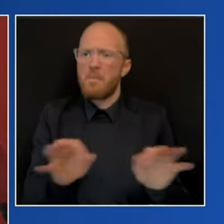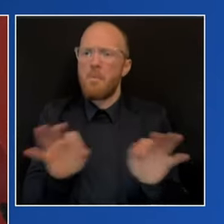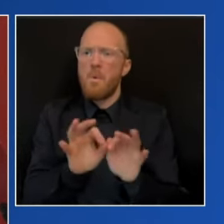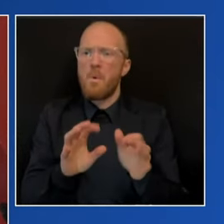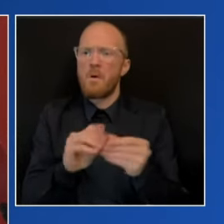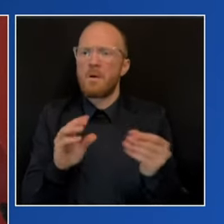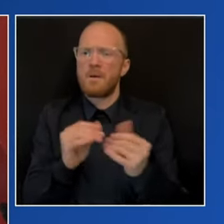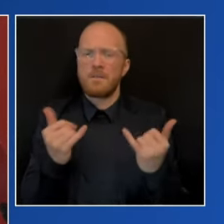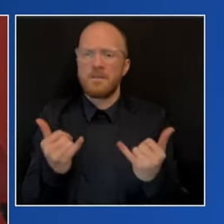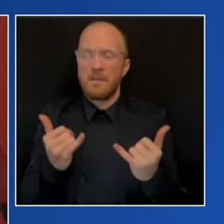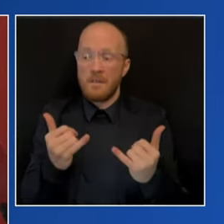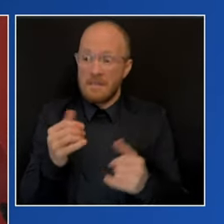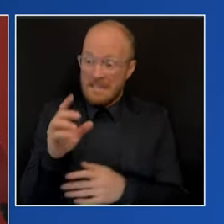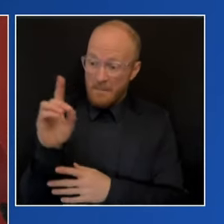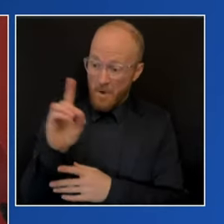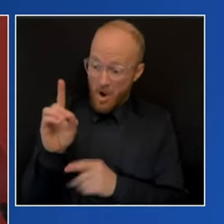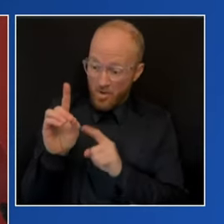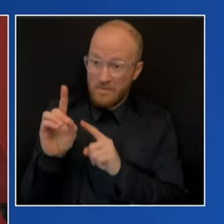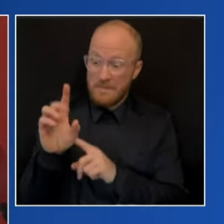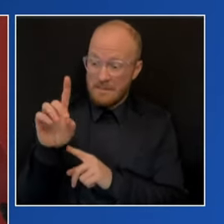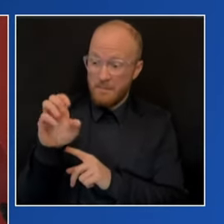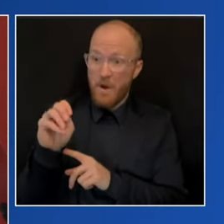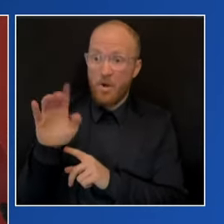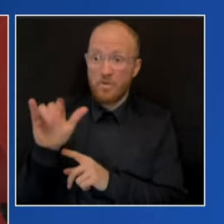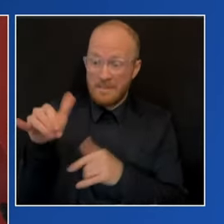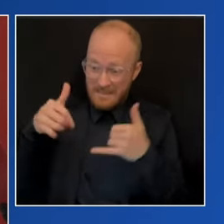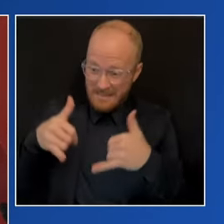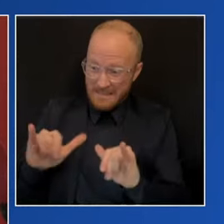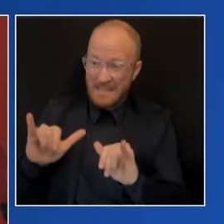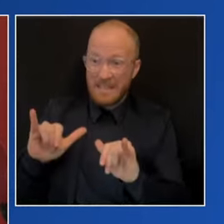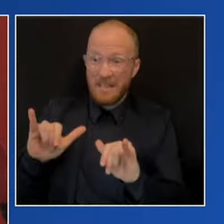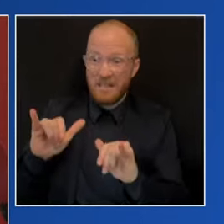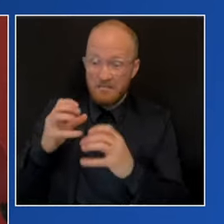democracy still America's sacred cause?